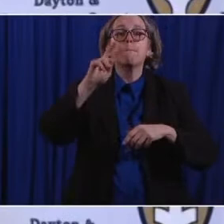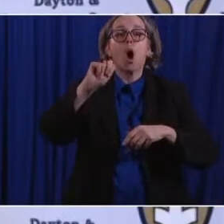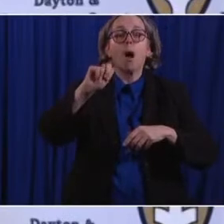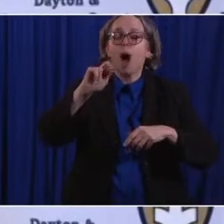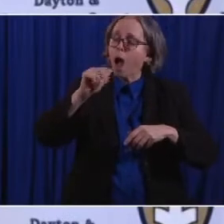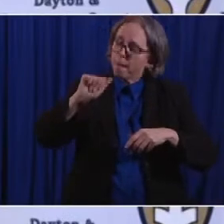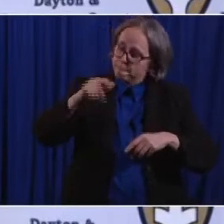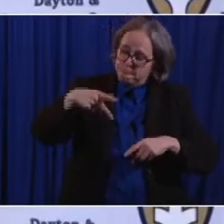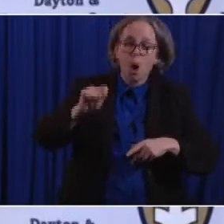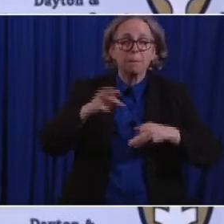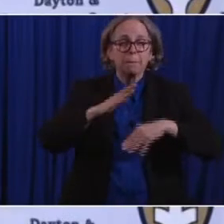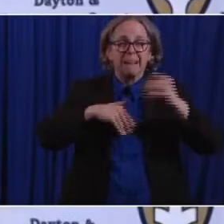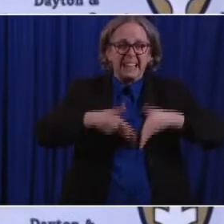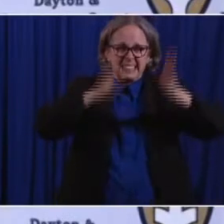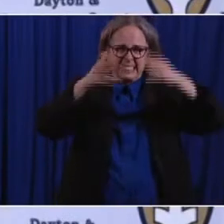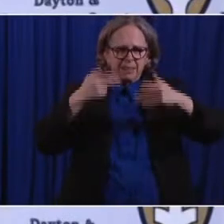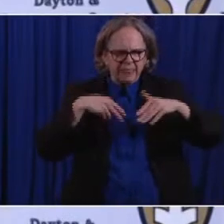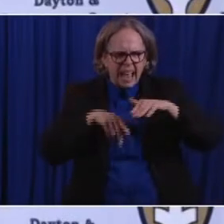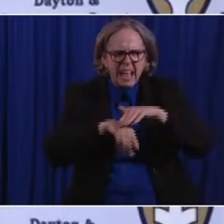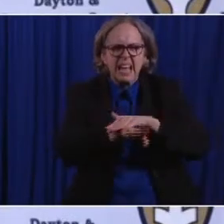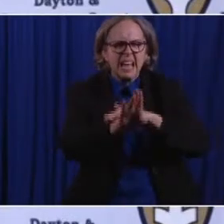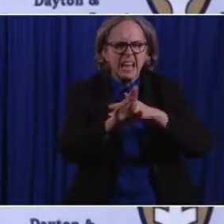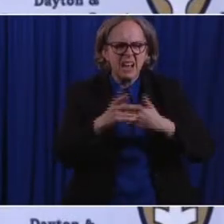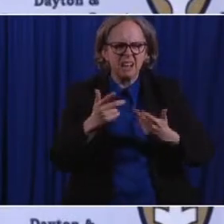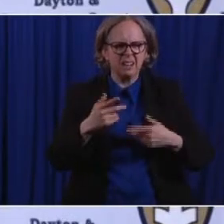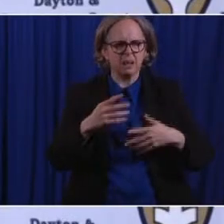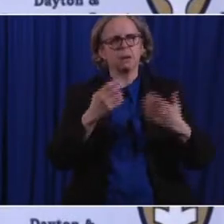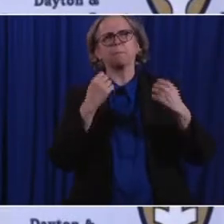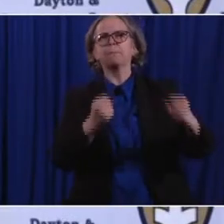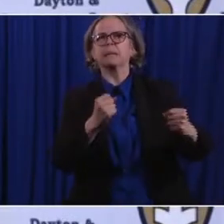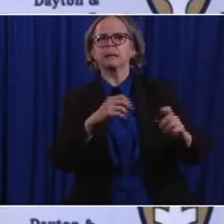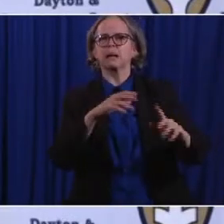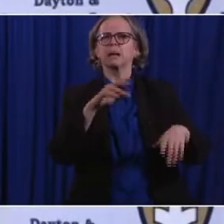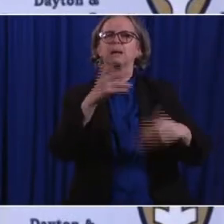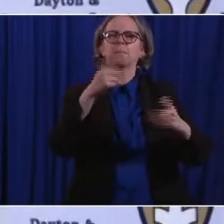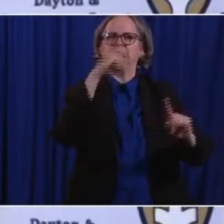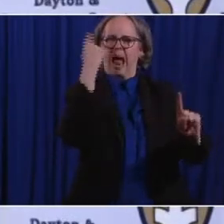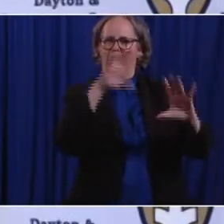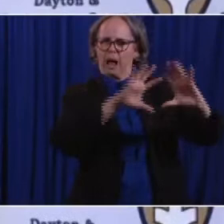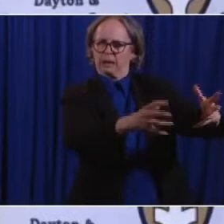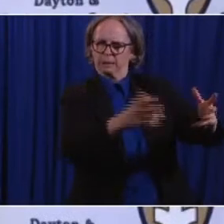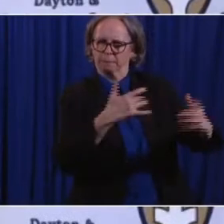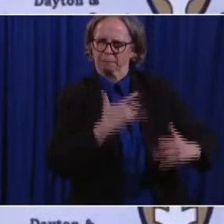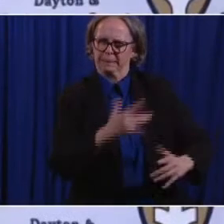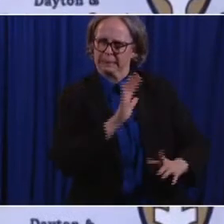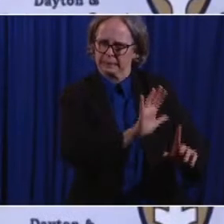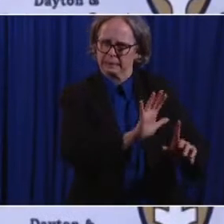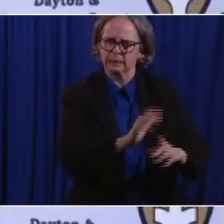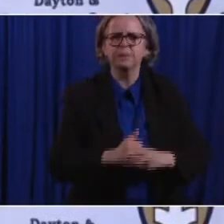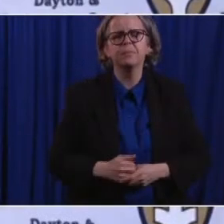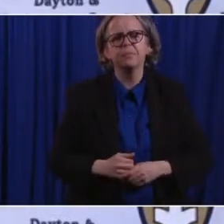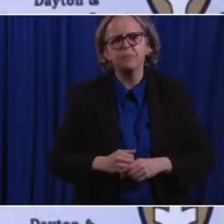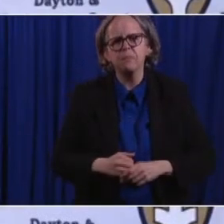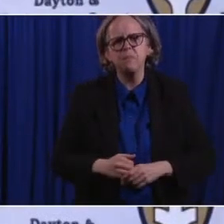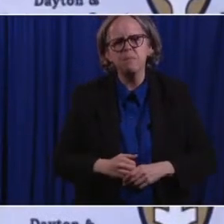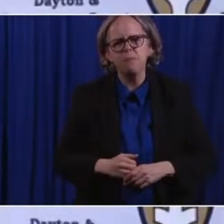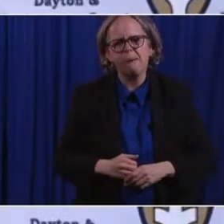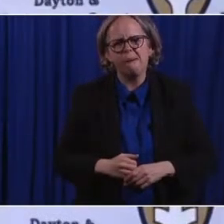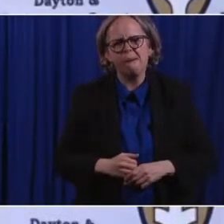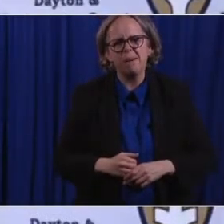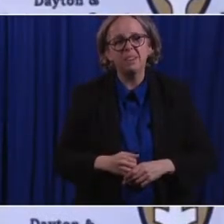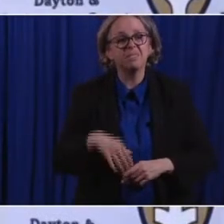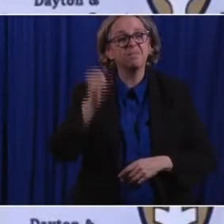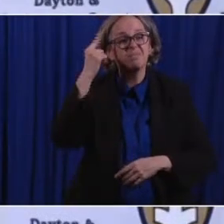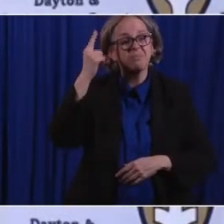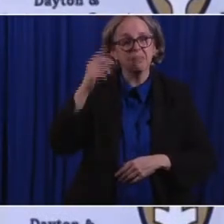significantly African-American and other minorities. So that effort will continue. If you just look at the mass vaccination site at the Wolstein